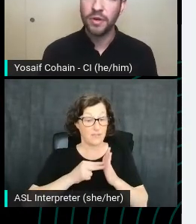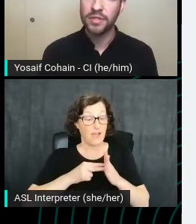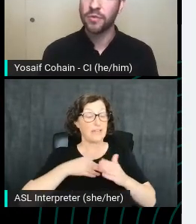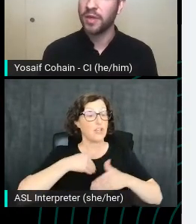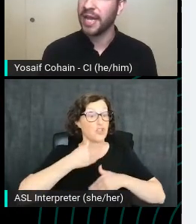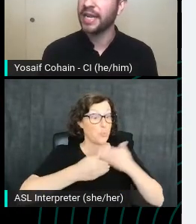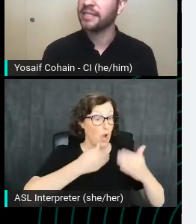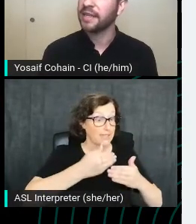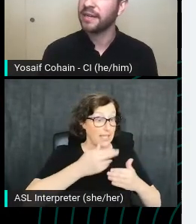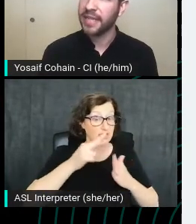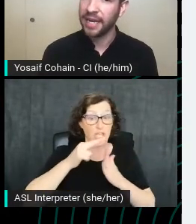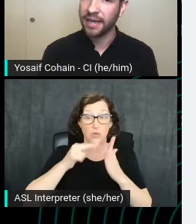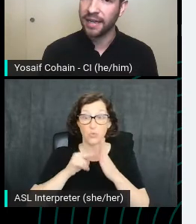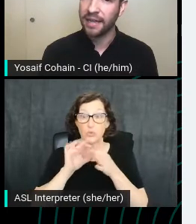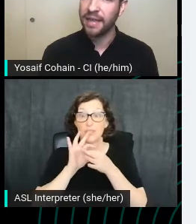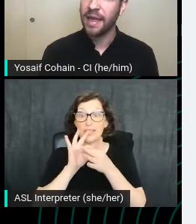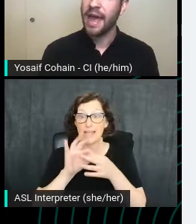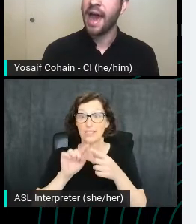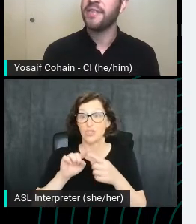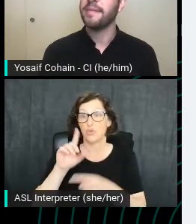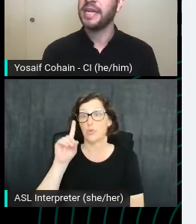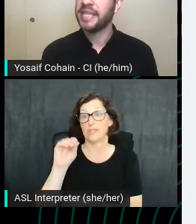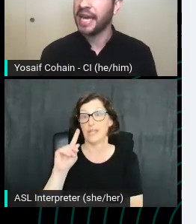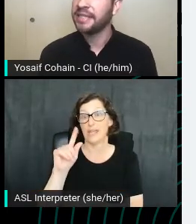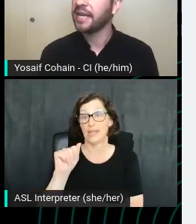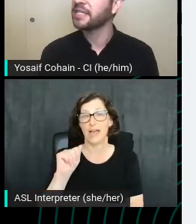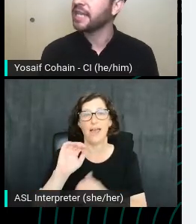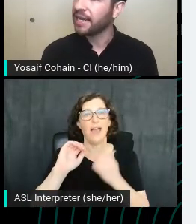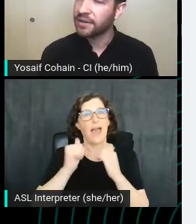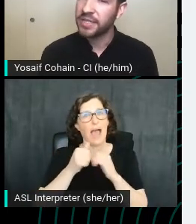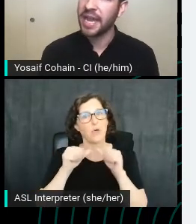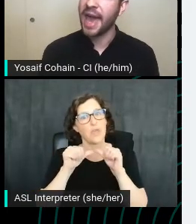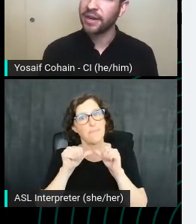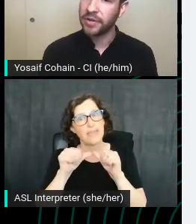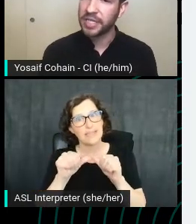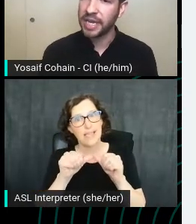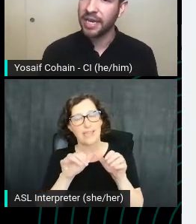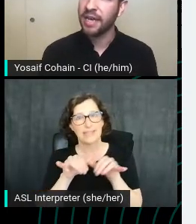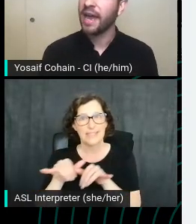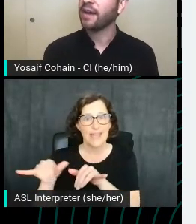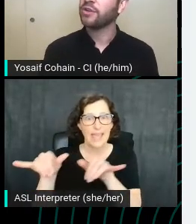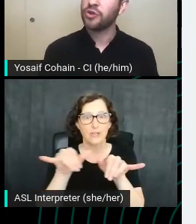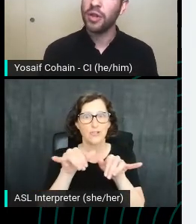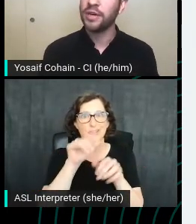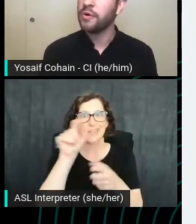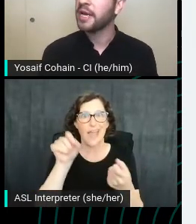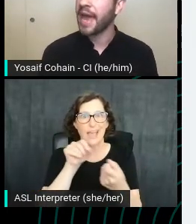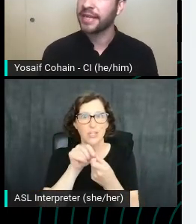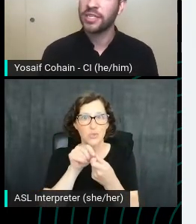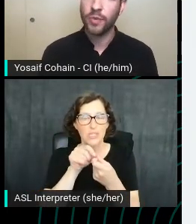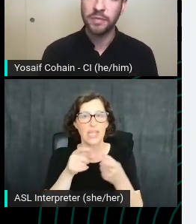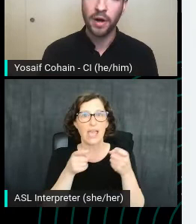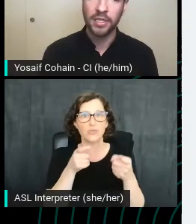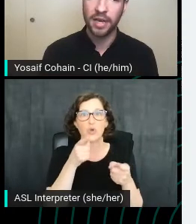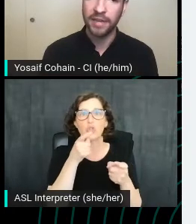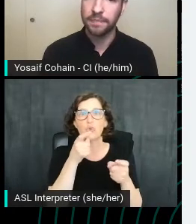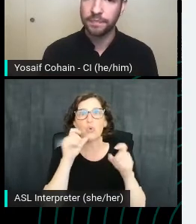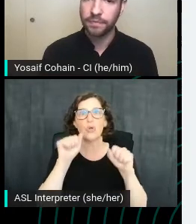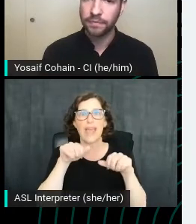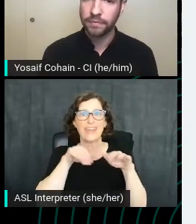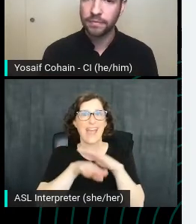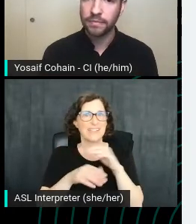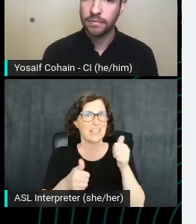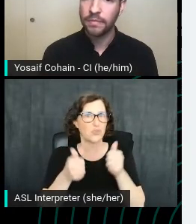and rules relating to their data, how they maintain data standards and accuracy, and controlling who can access which parts of